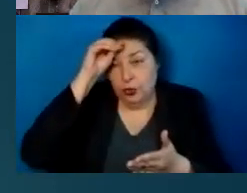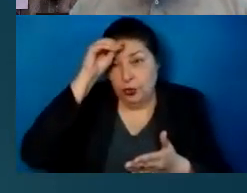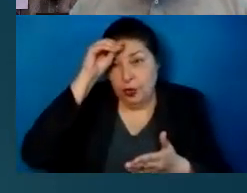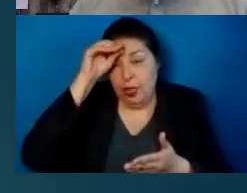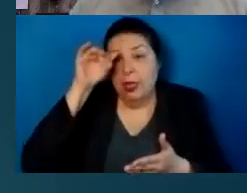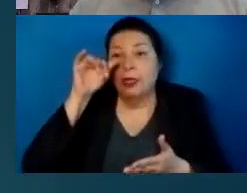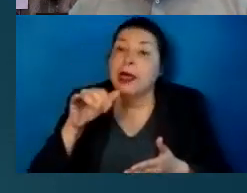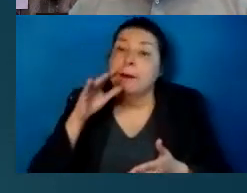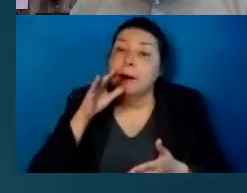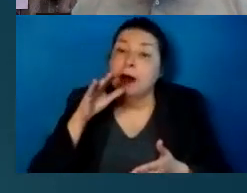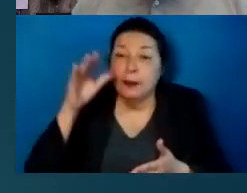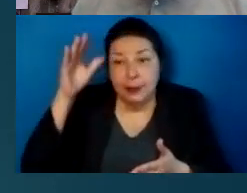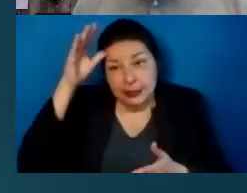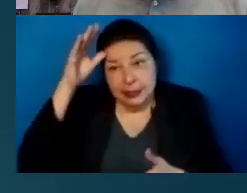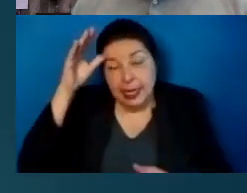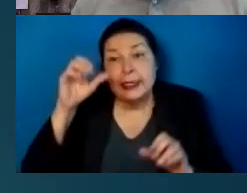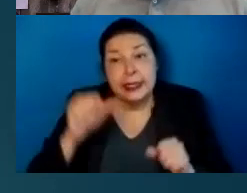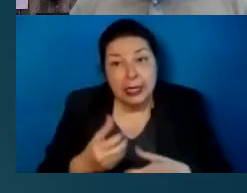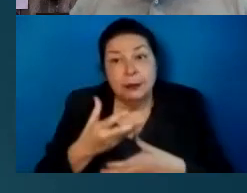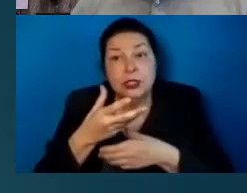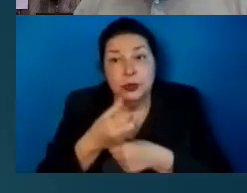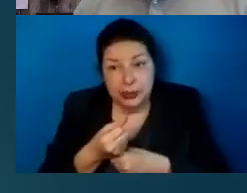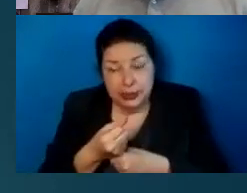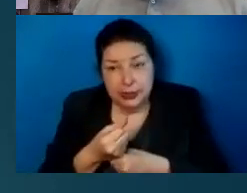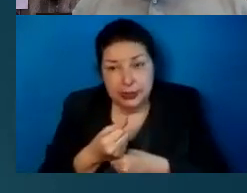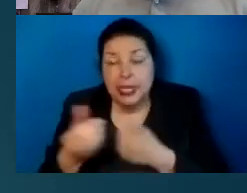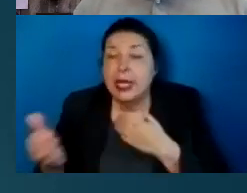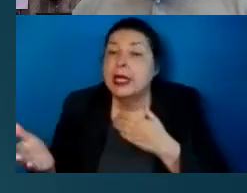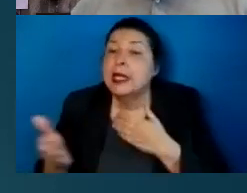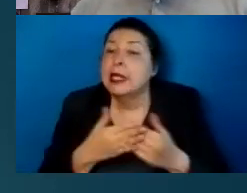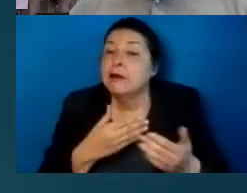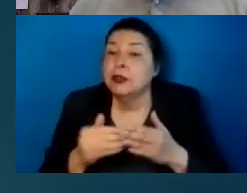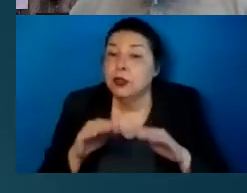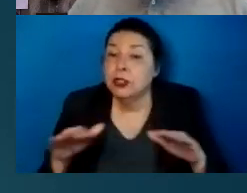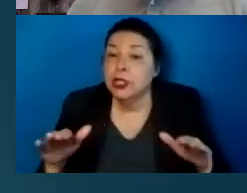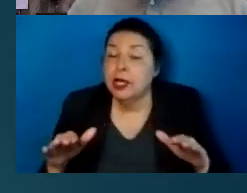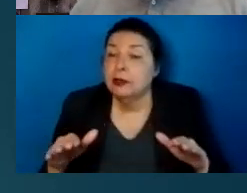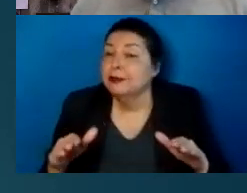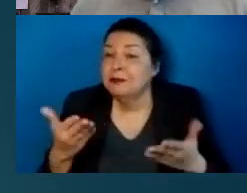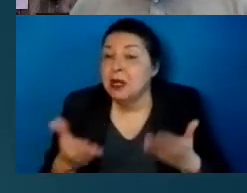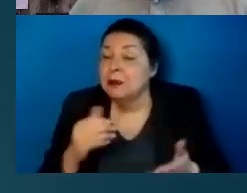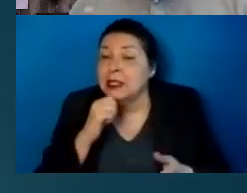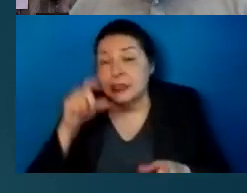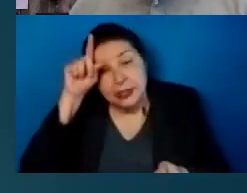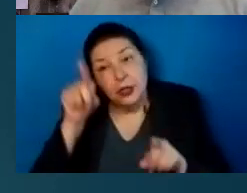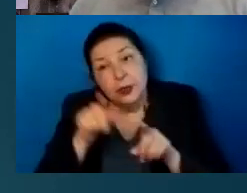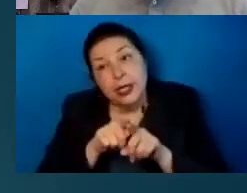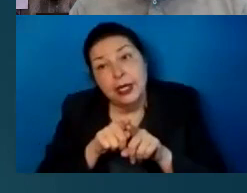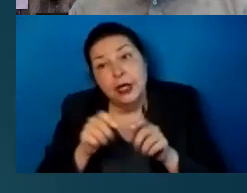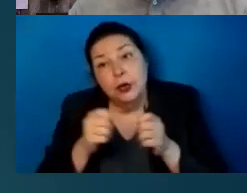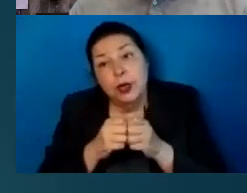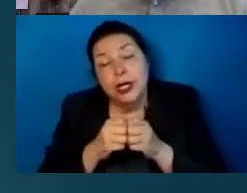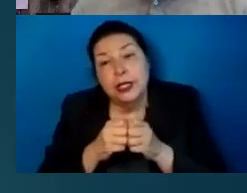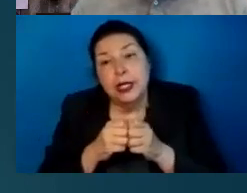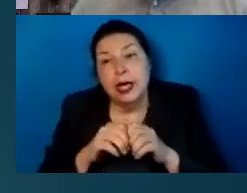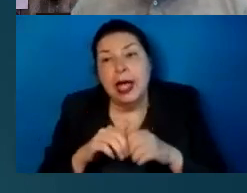mom and dad are there and can be trusted. And even though the child doesn't agree with the course